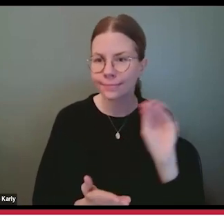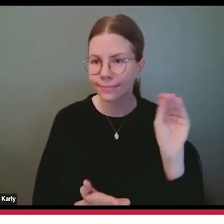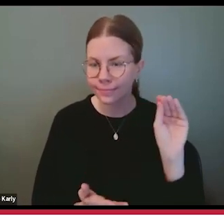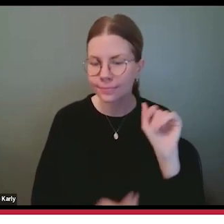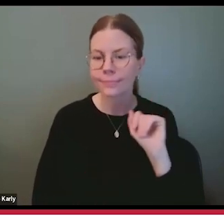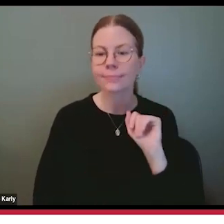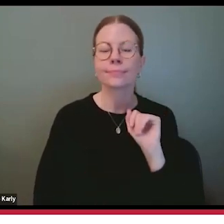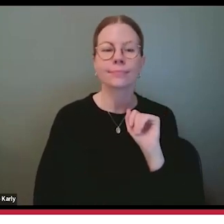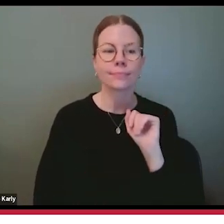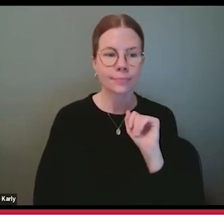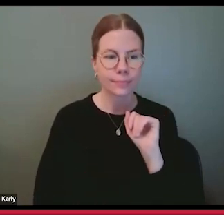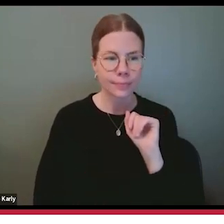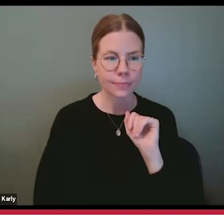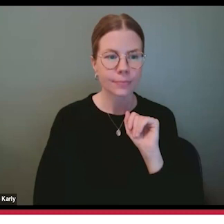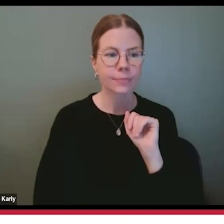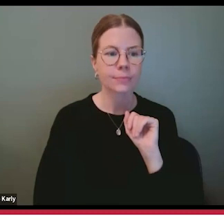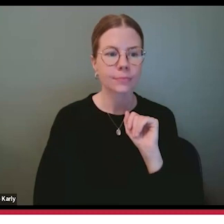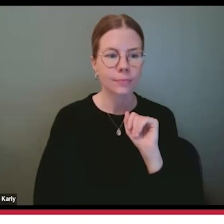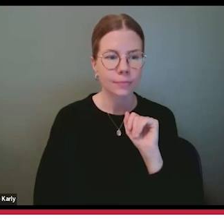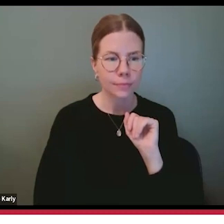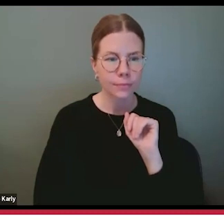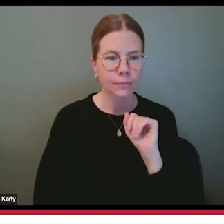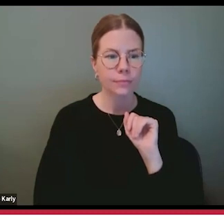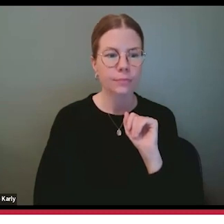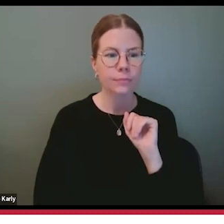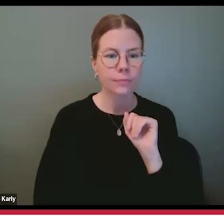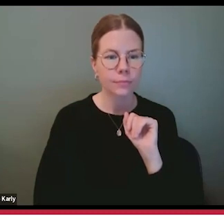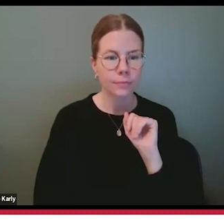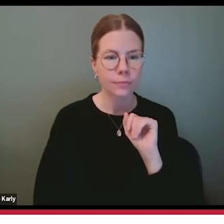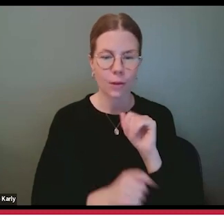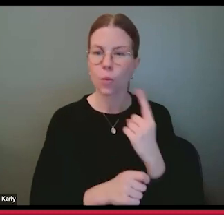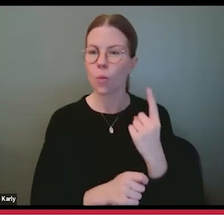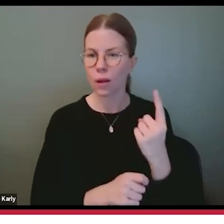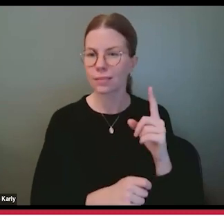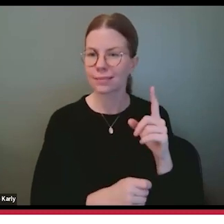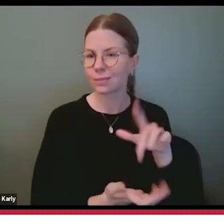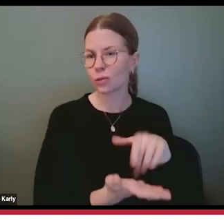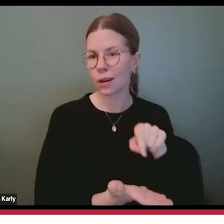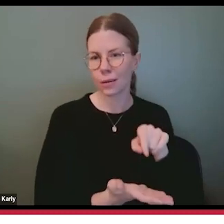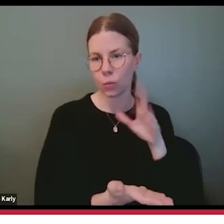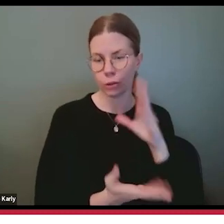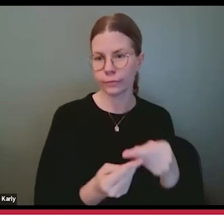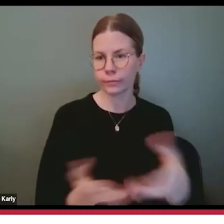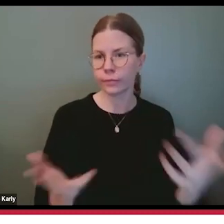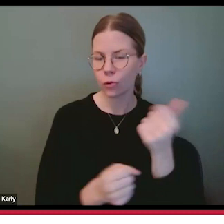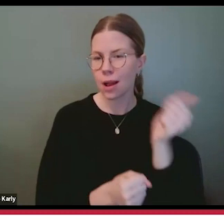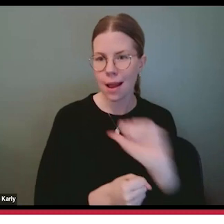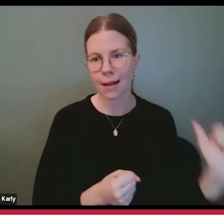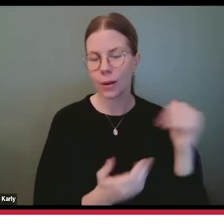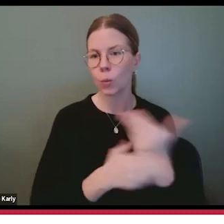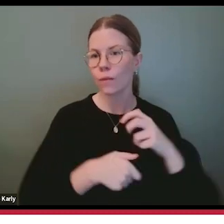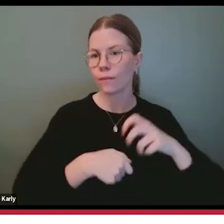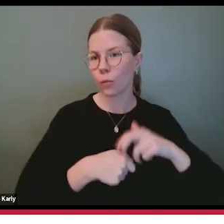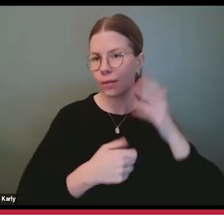gets used for essentially every new viral infection because it might be helpful, but is not a